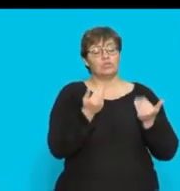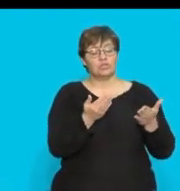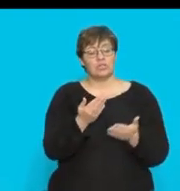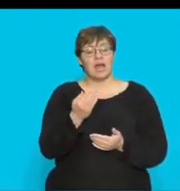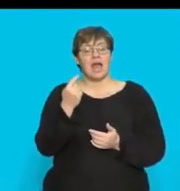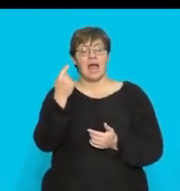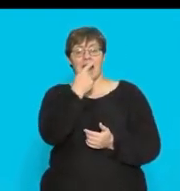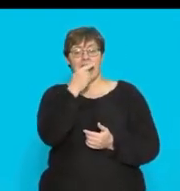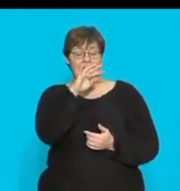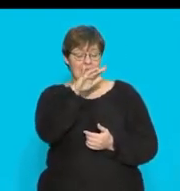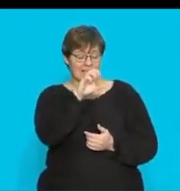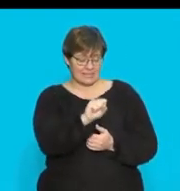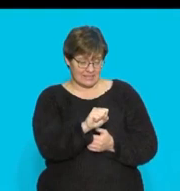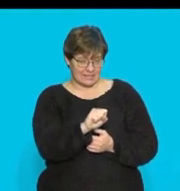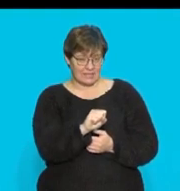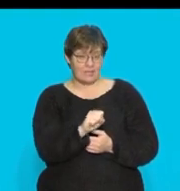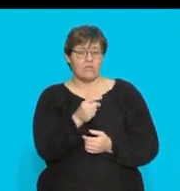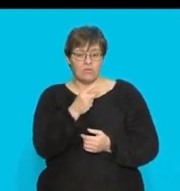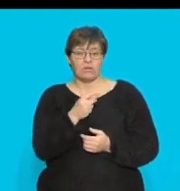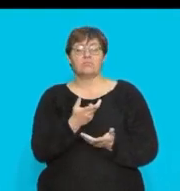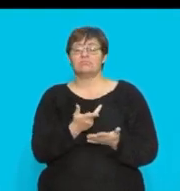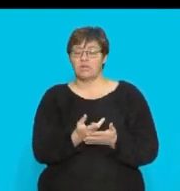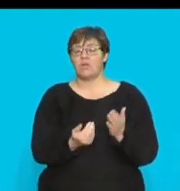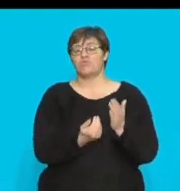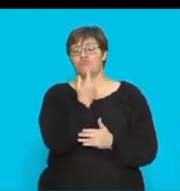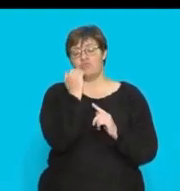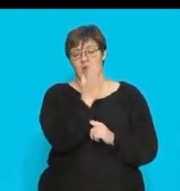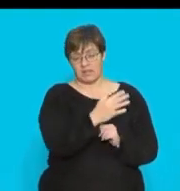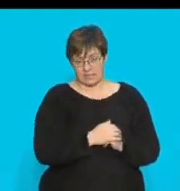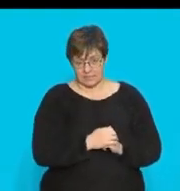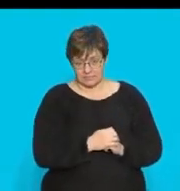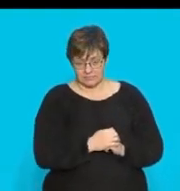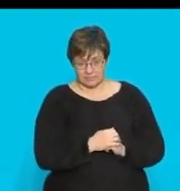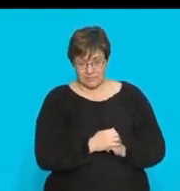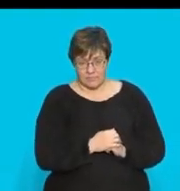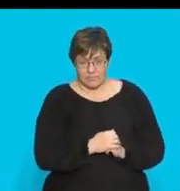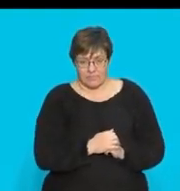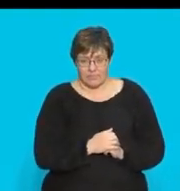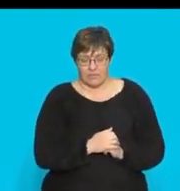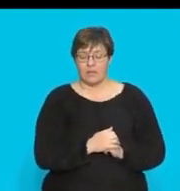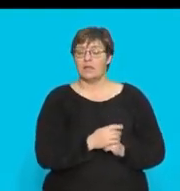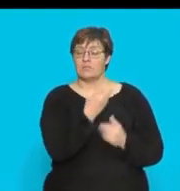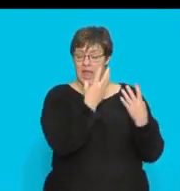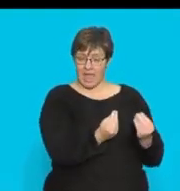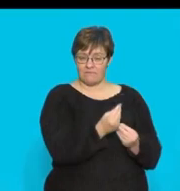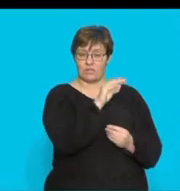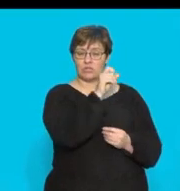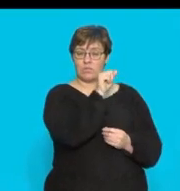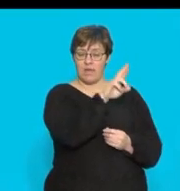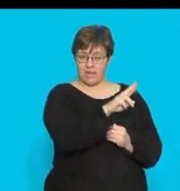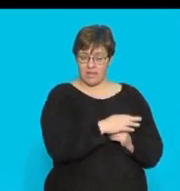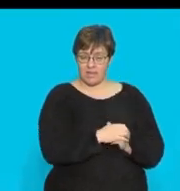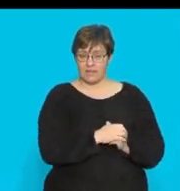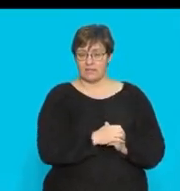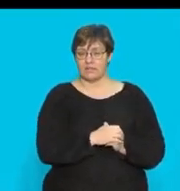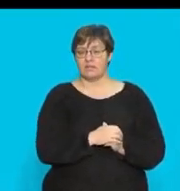eyes which planted grow into new plants. So asexual reproduction, it's got tubers.